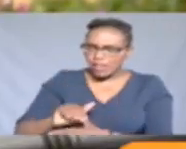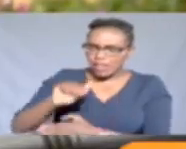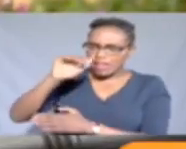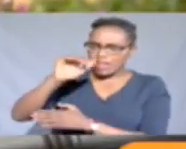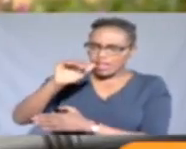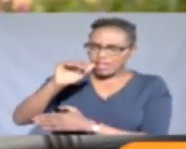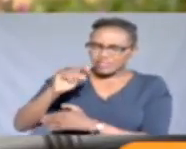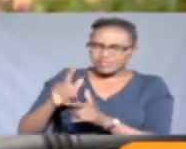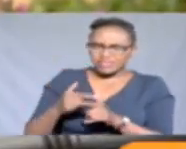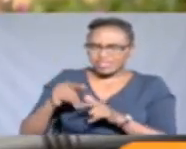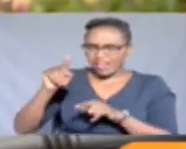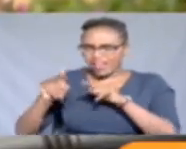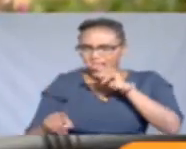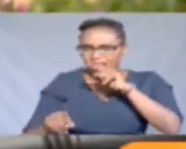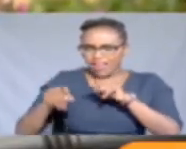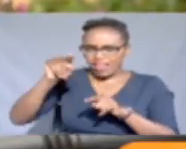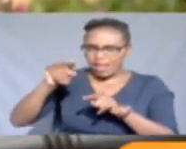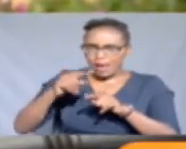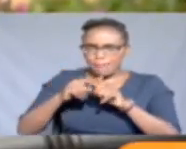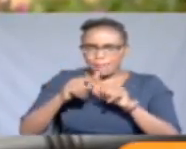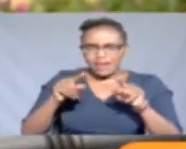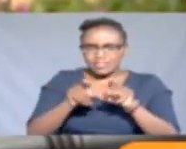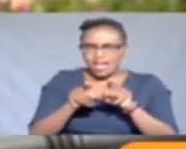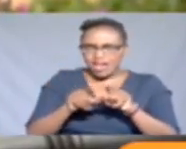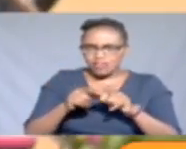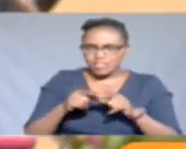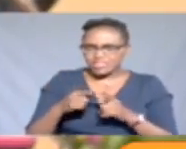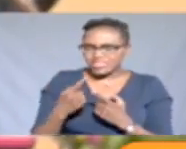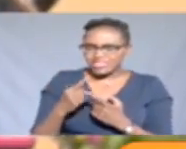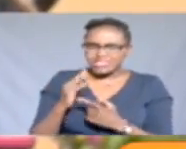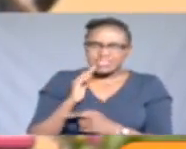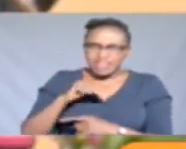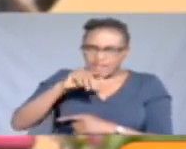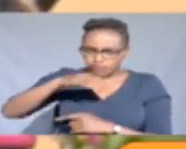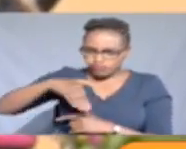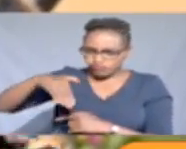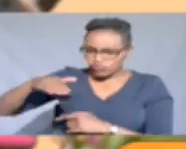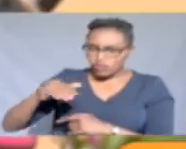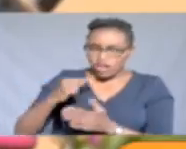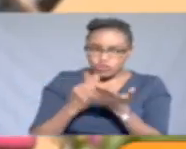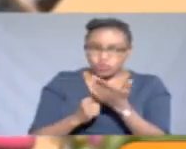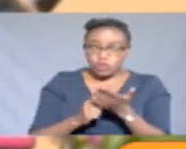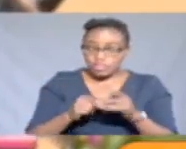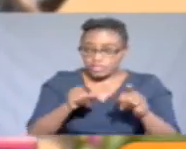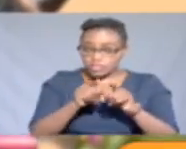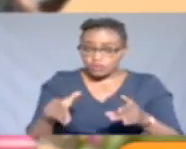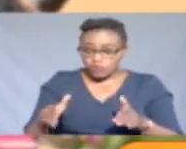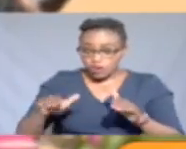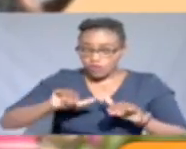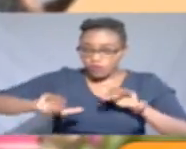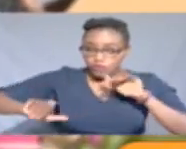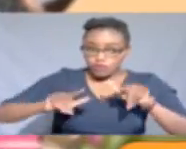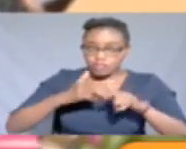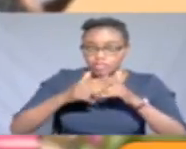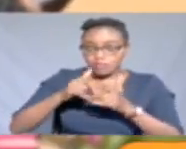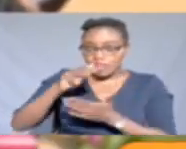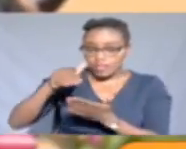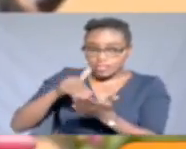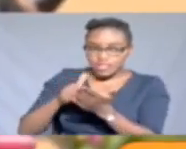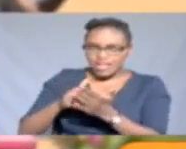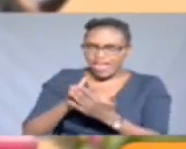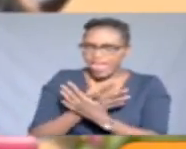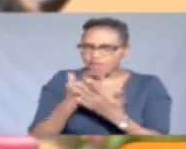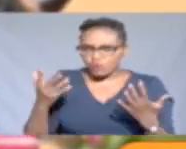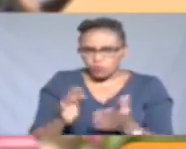just odd. And then they're not marked. In Uganda, the bumps are marked and the roads are marked side to side and in the middle,